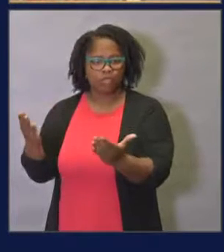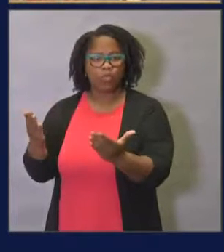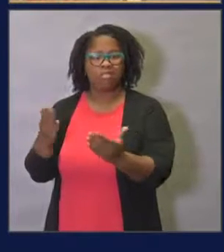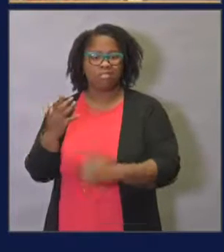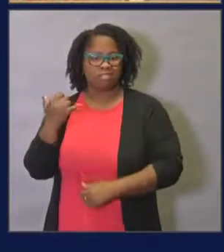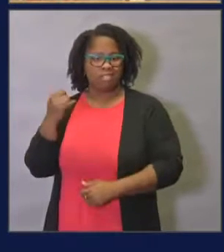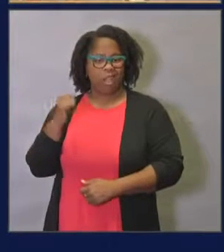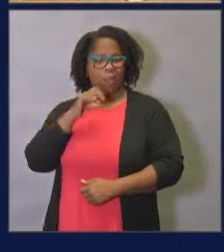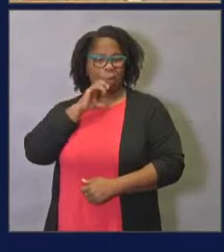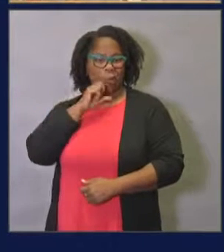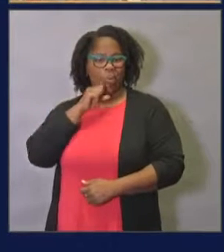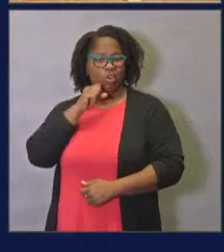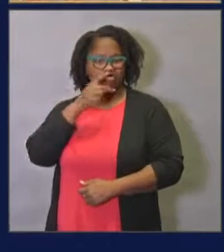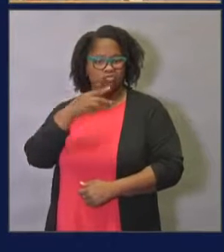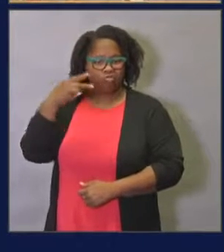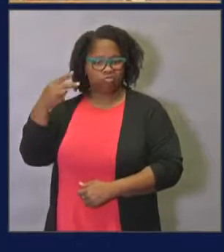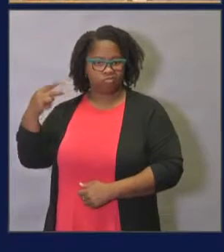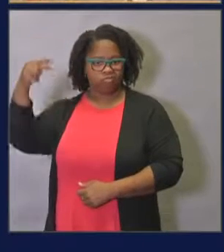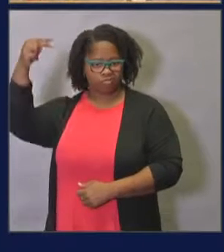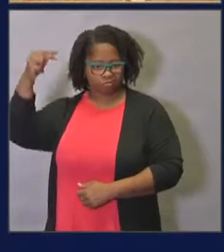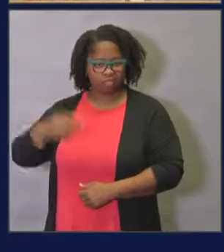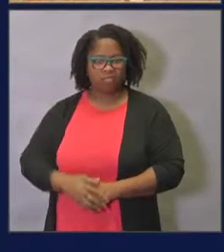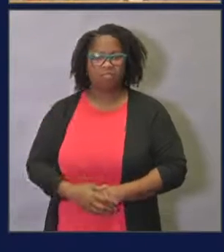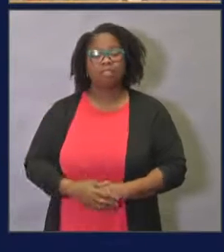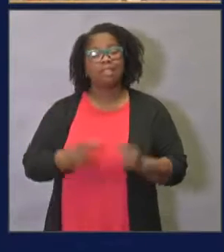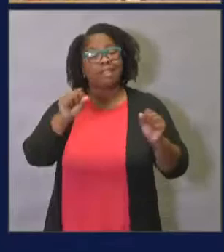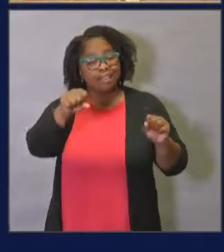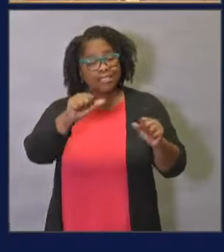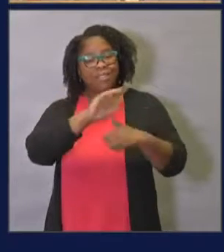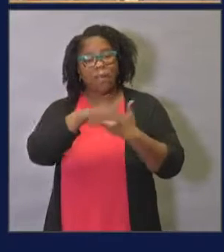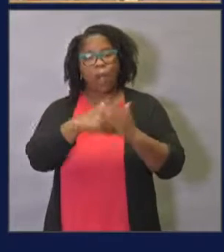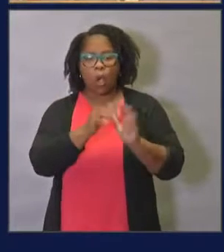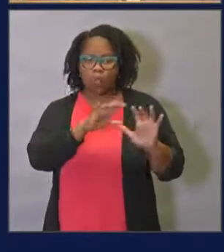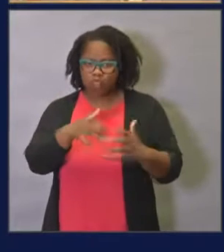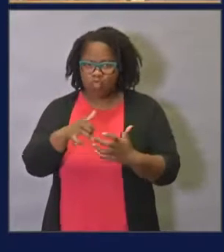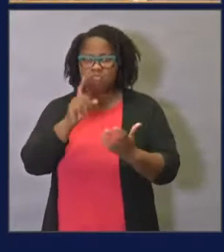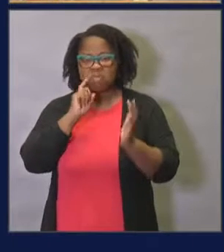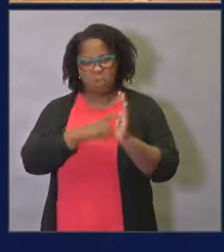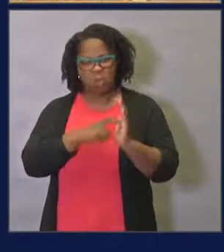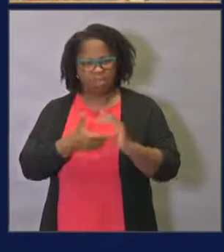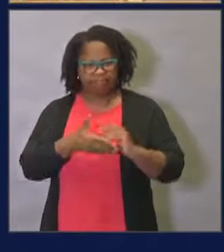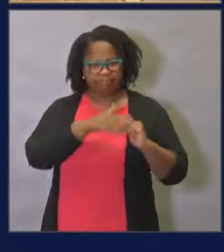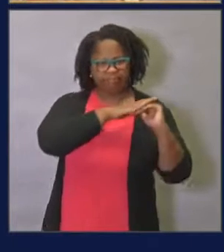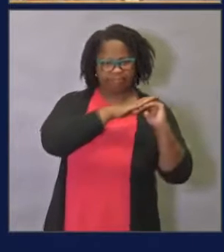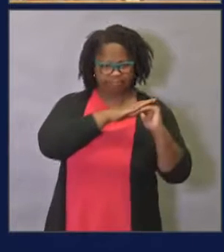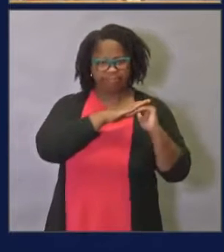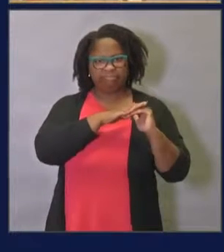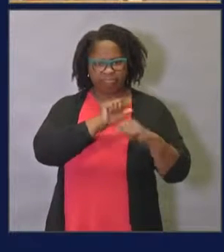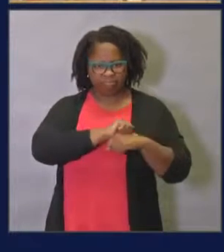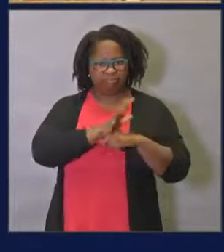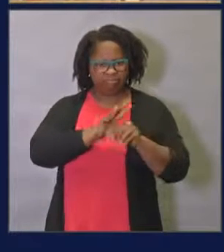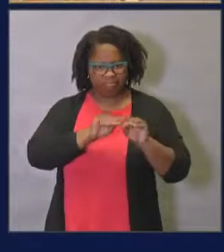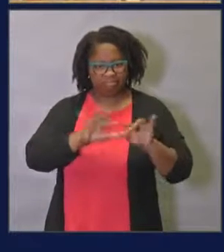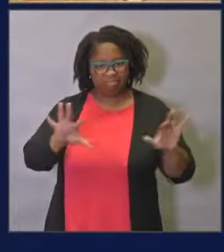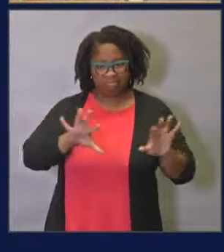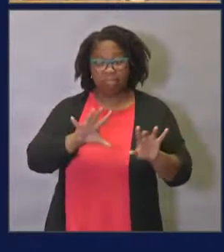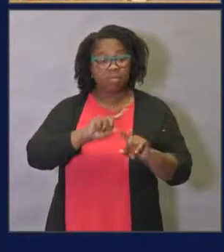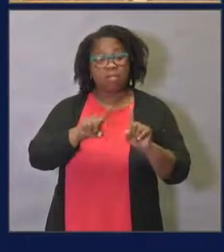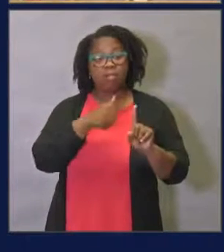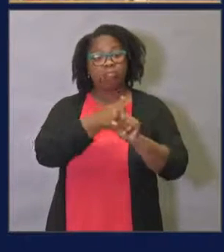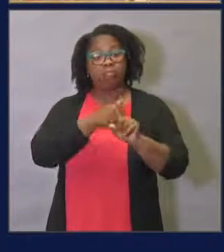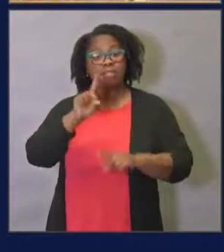orange lines. While all groups are seeing increases in cases, on December 7th, people living in the